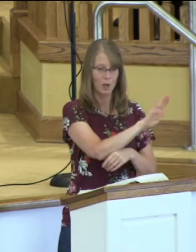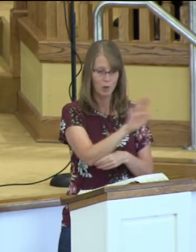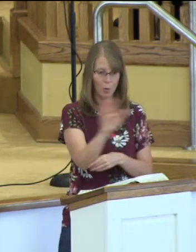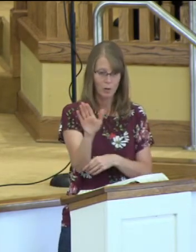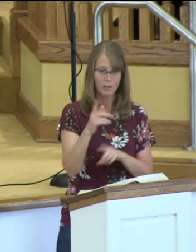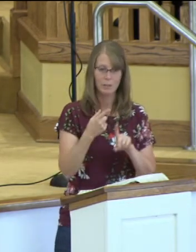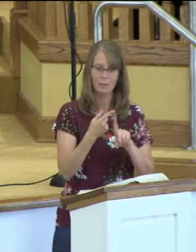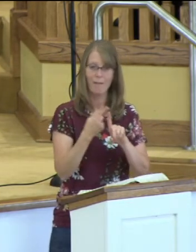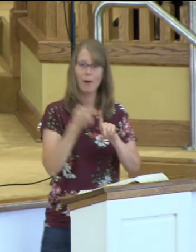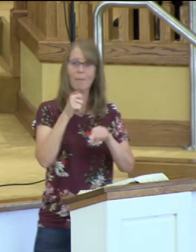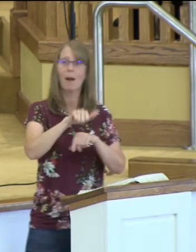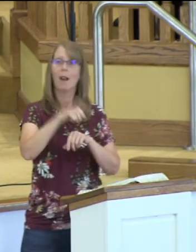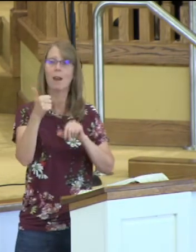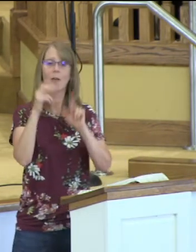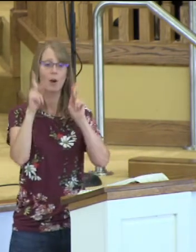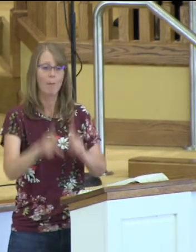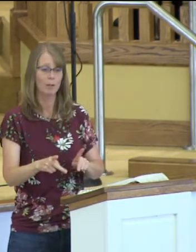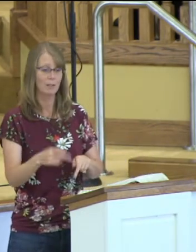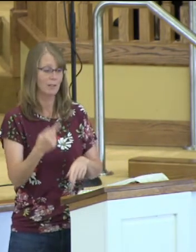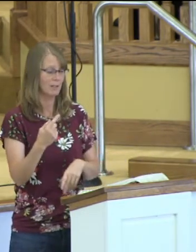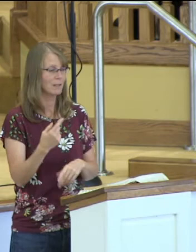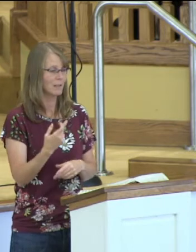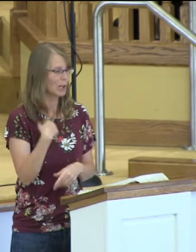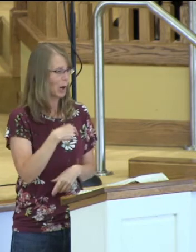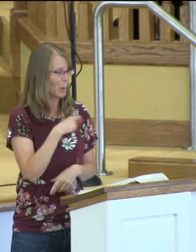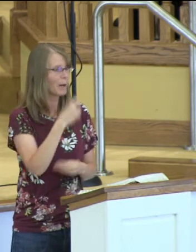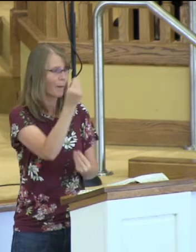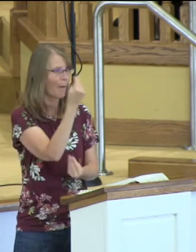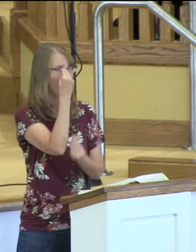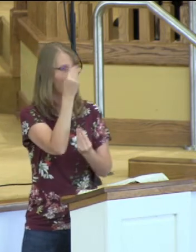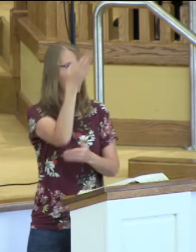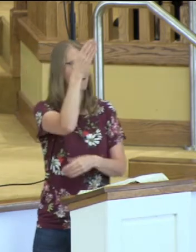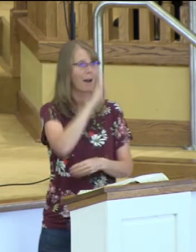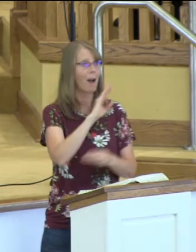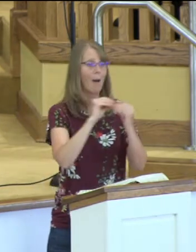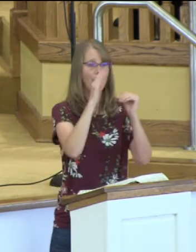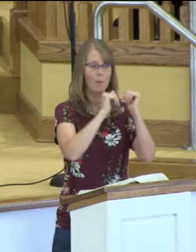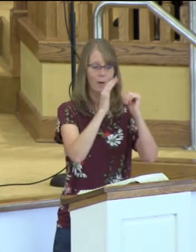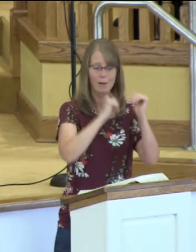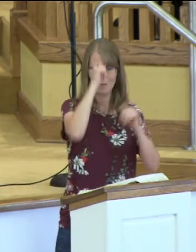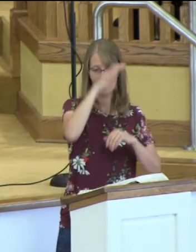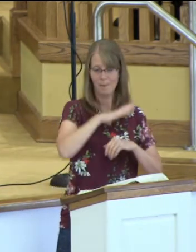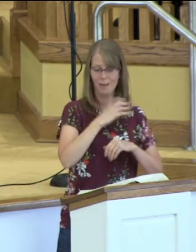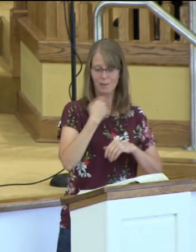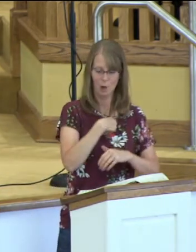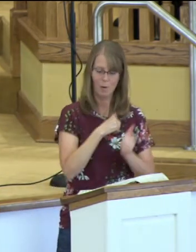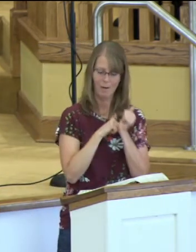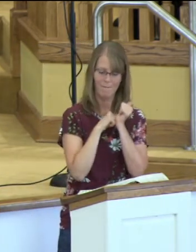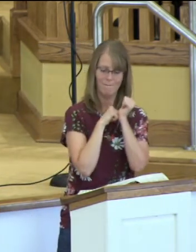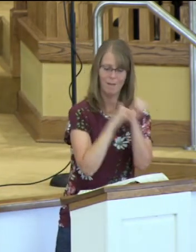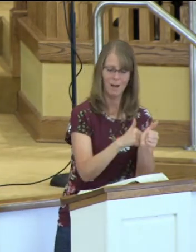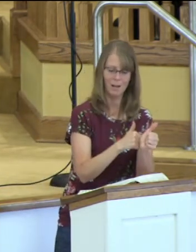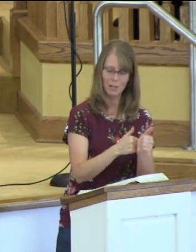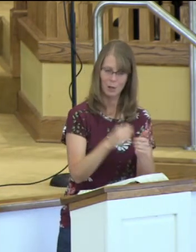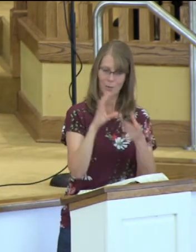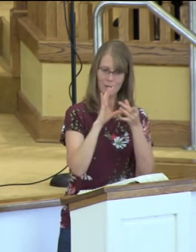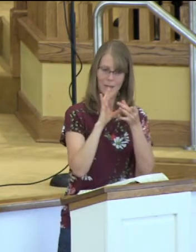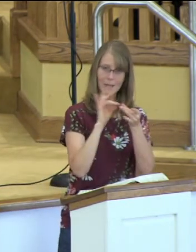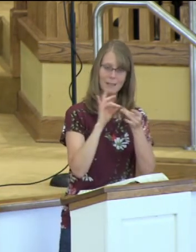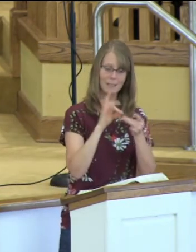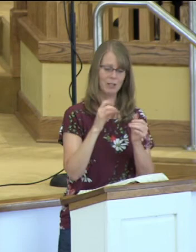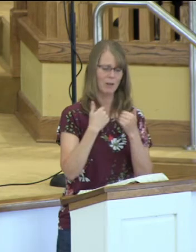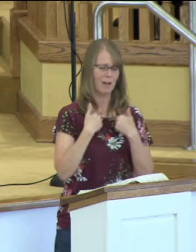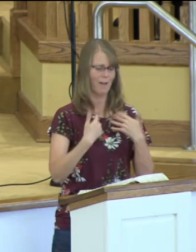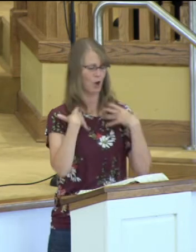that the message that they had was from God, we ought to obey God rather than man. Yeah, okay, so we're going to stick to this message. We're going to have courage in this message. We're not going to have